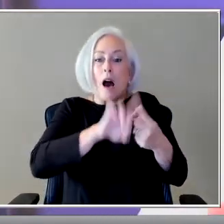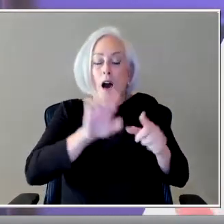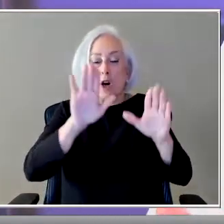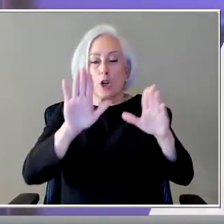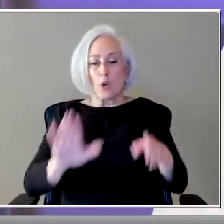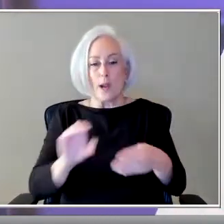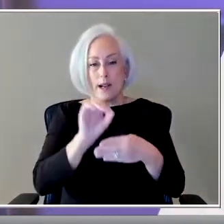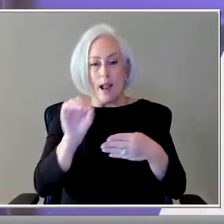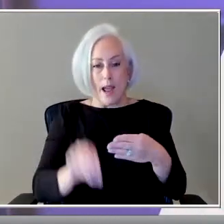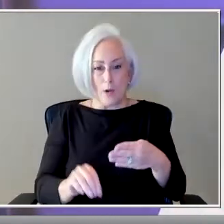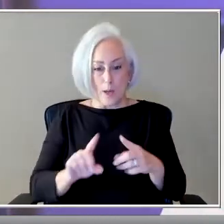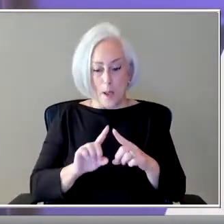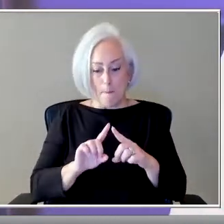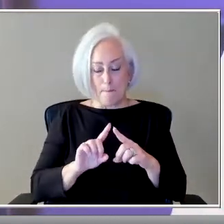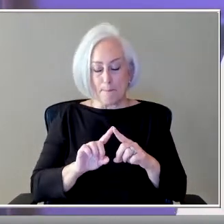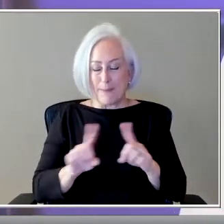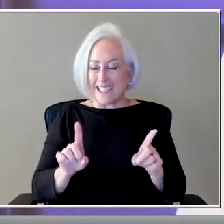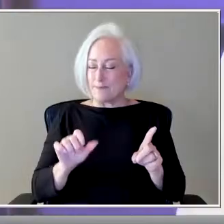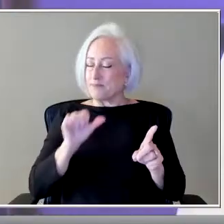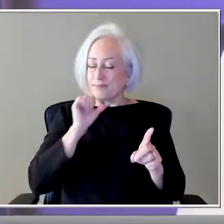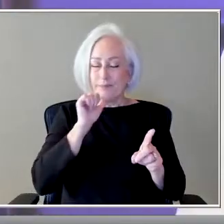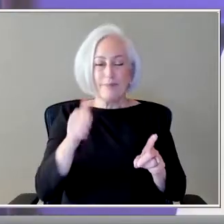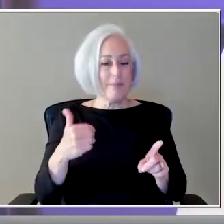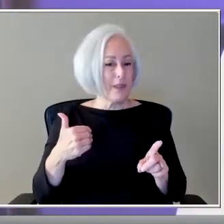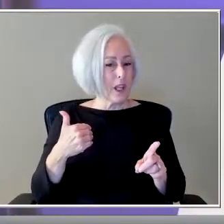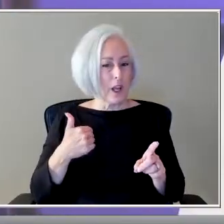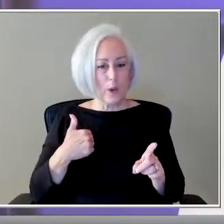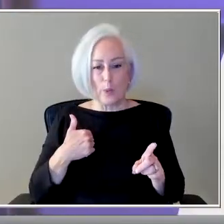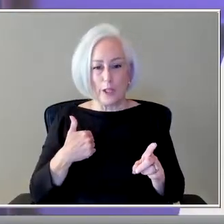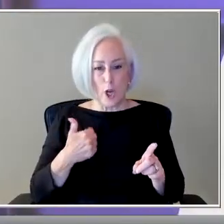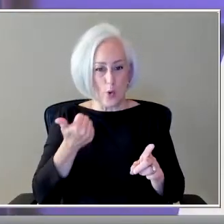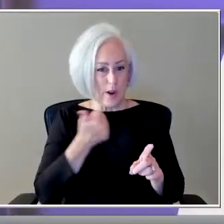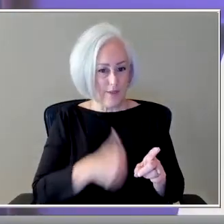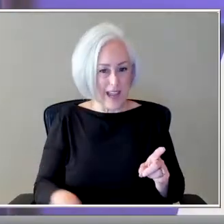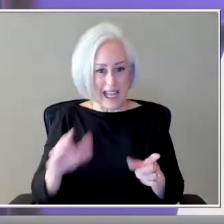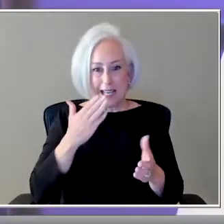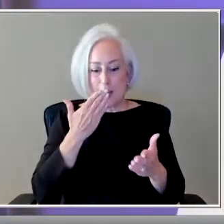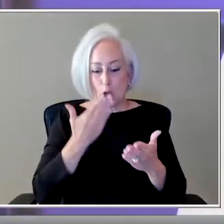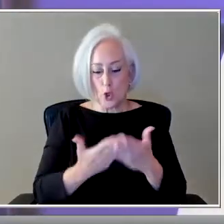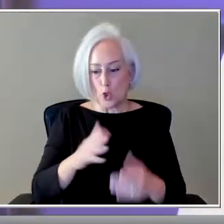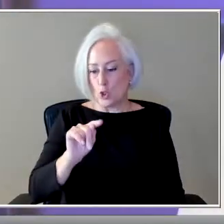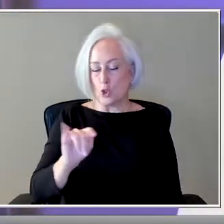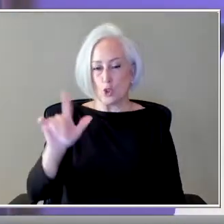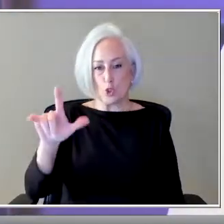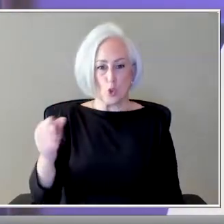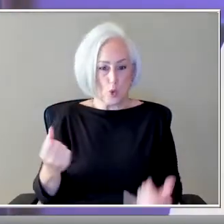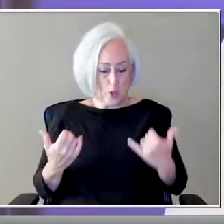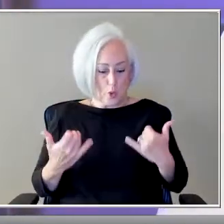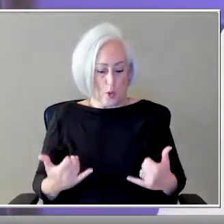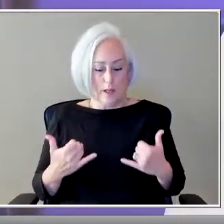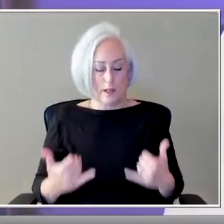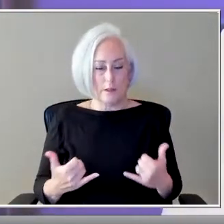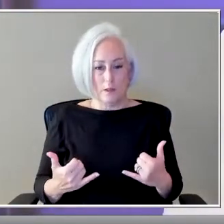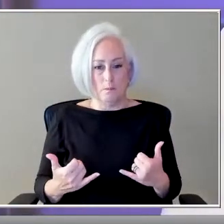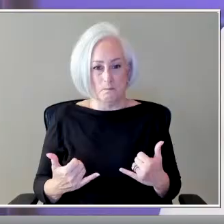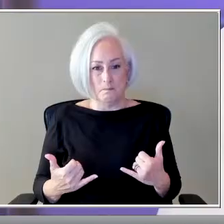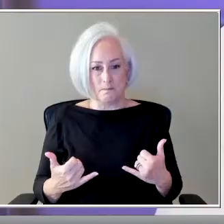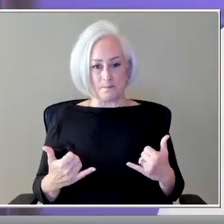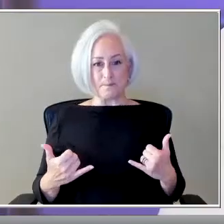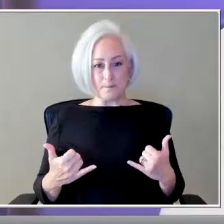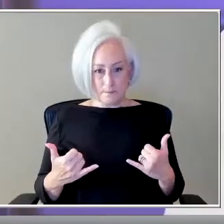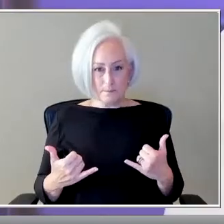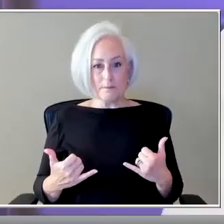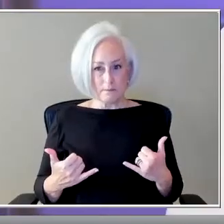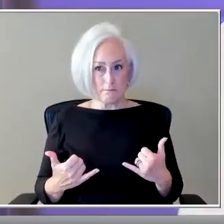but we don't have any really good tools at this point that are at the